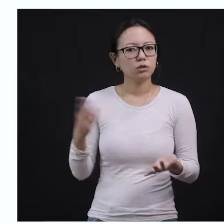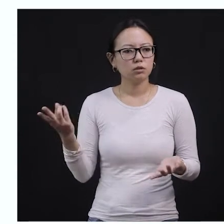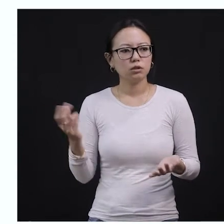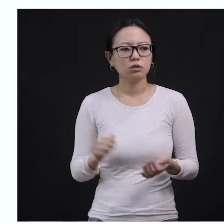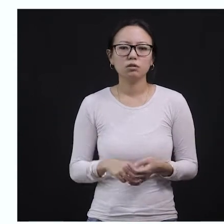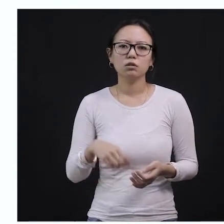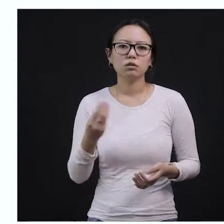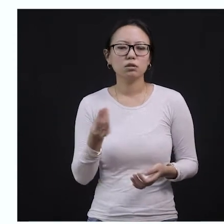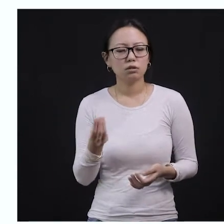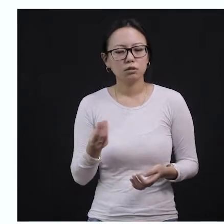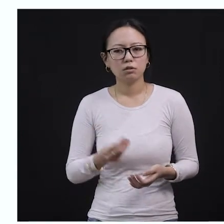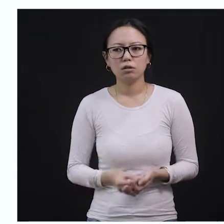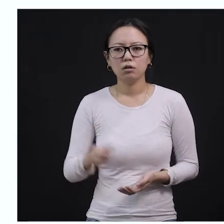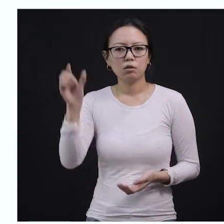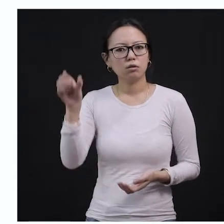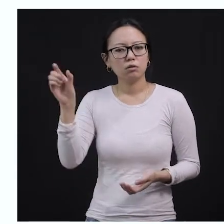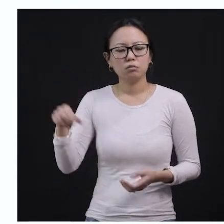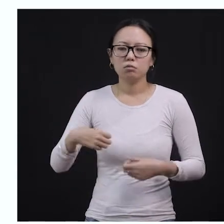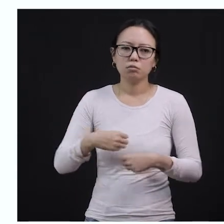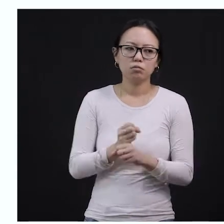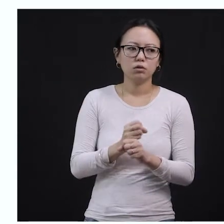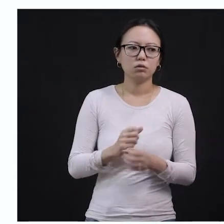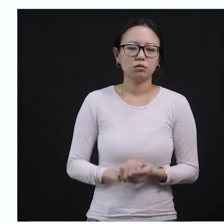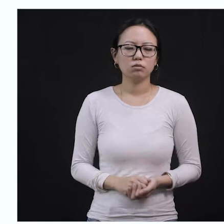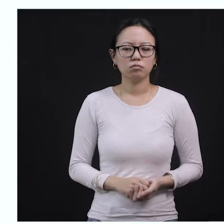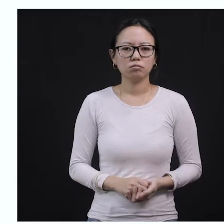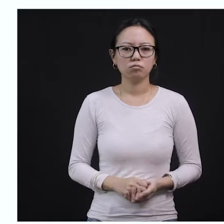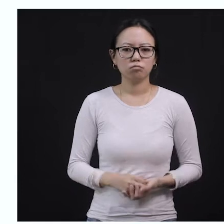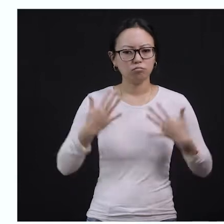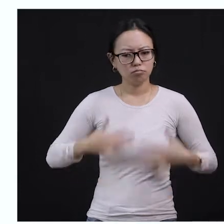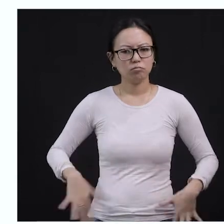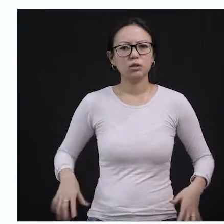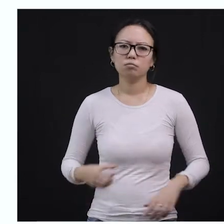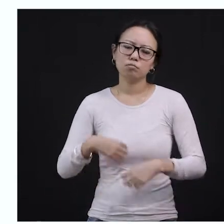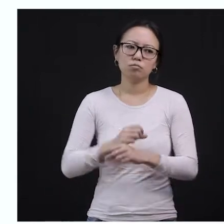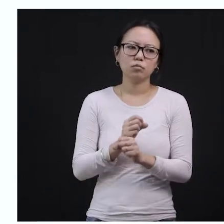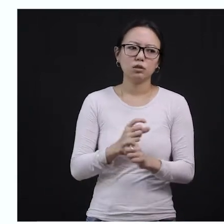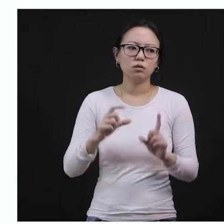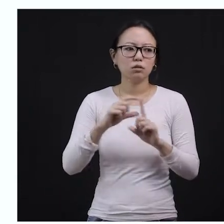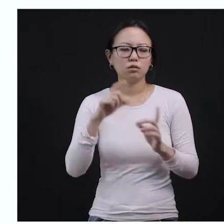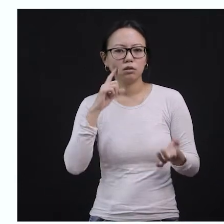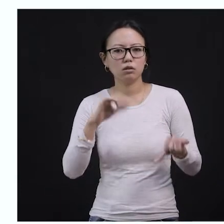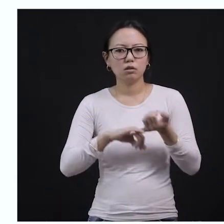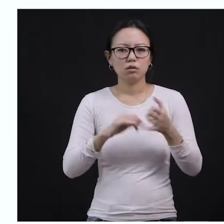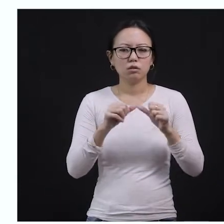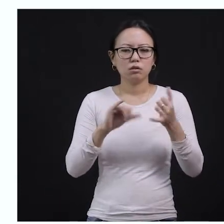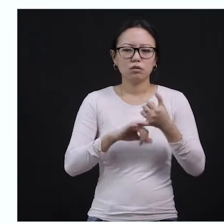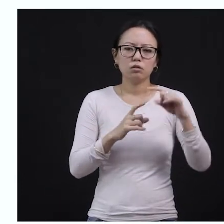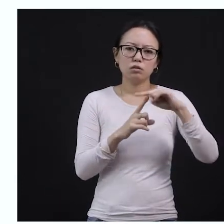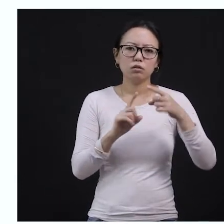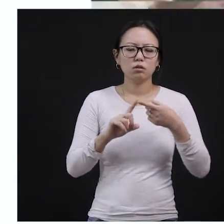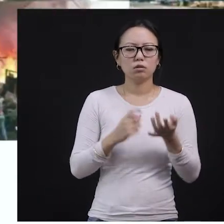of man-made disasters, okay? That is, we are the ones who used to create these